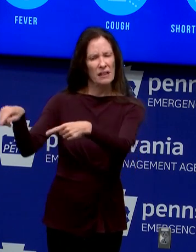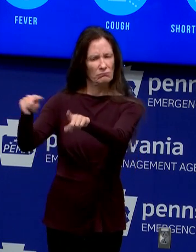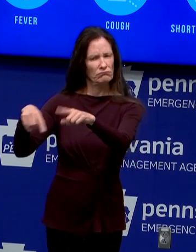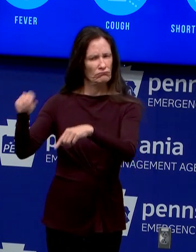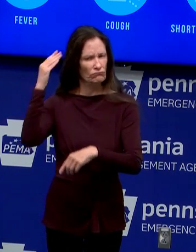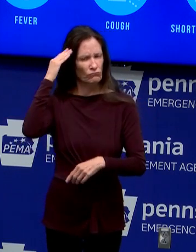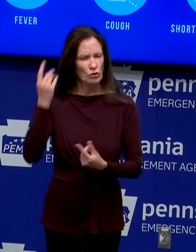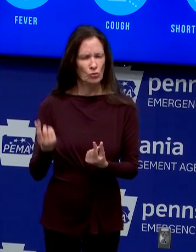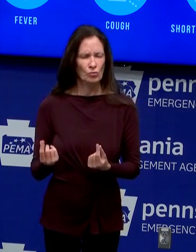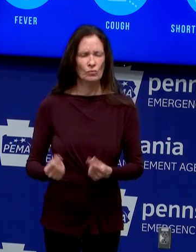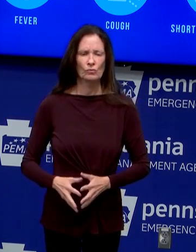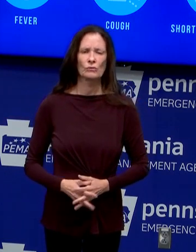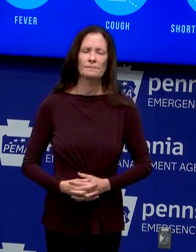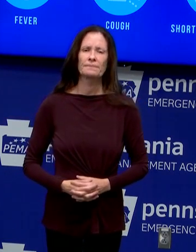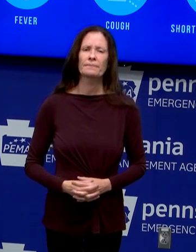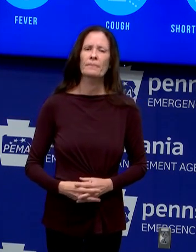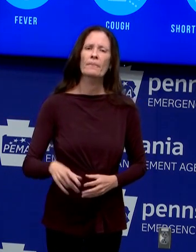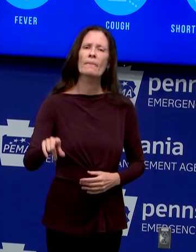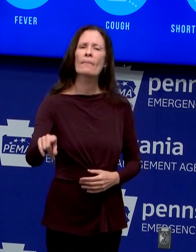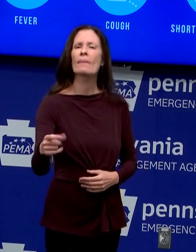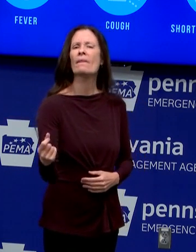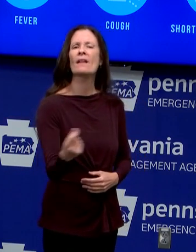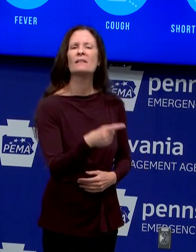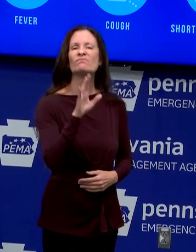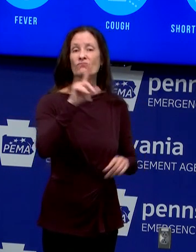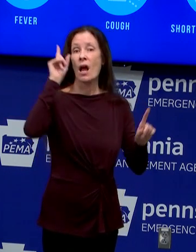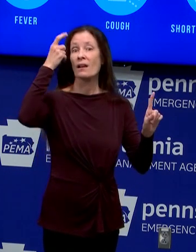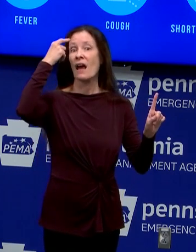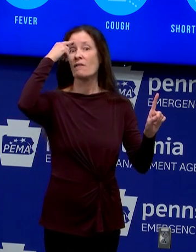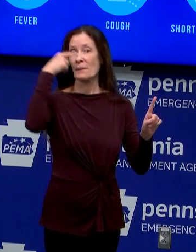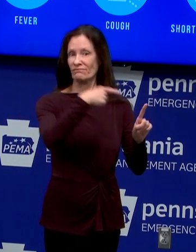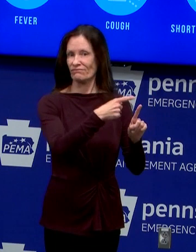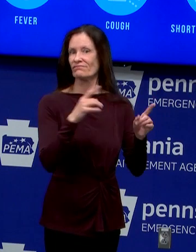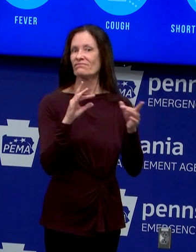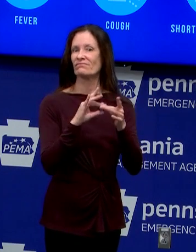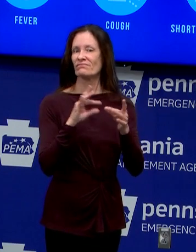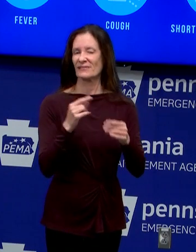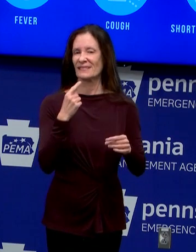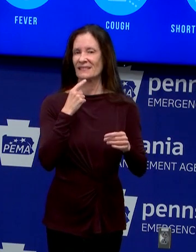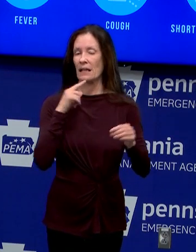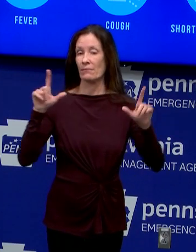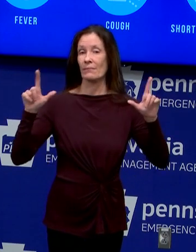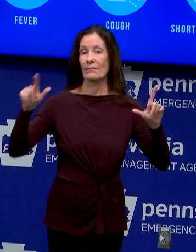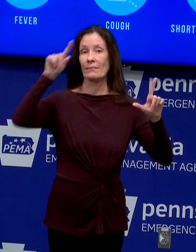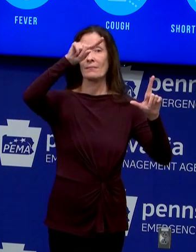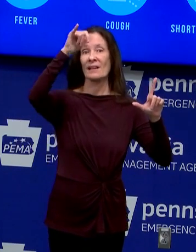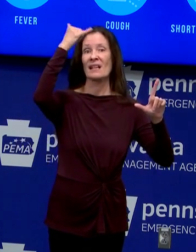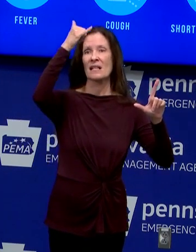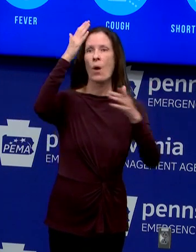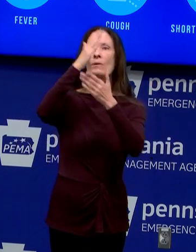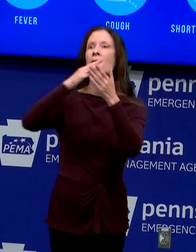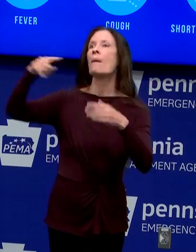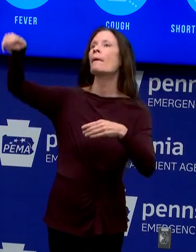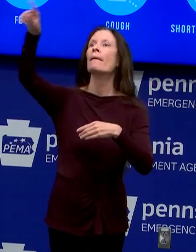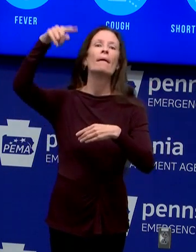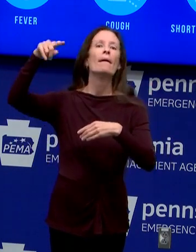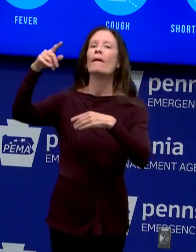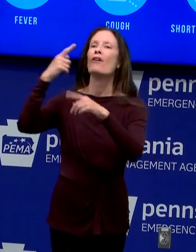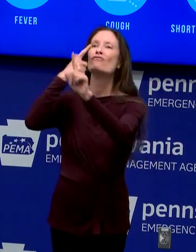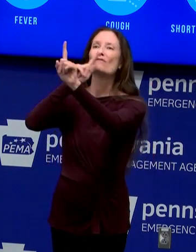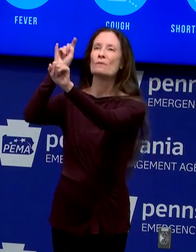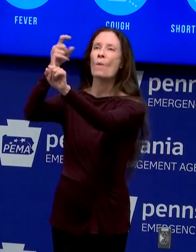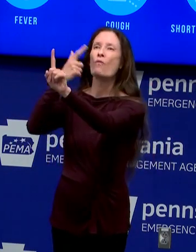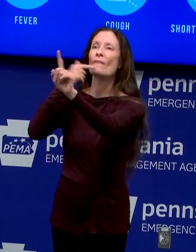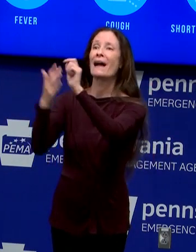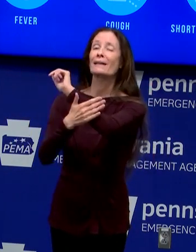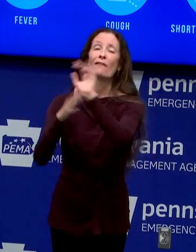moving from red to yellow without permission. What is your reaction to those counties defying the order? I have no further comments beyond